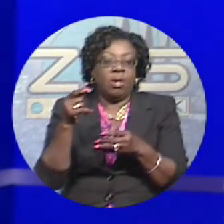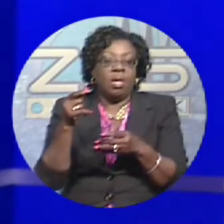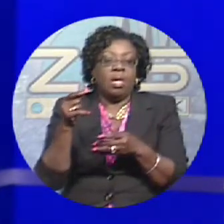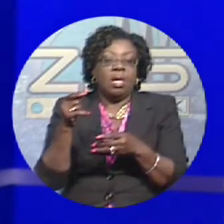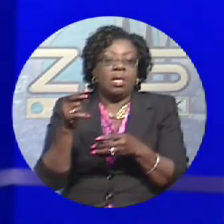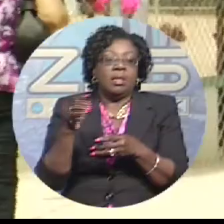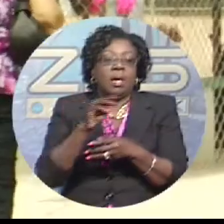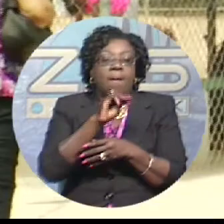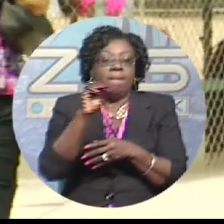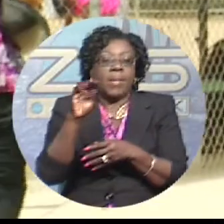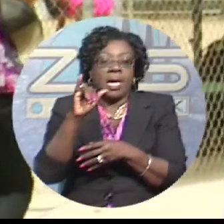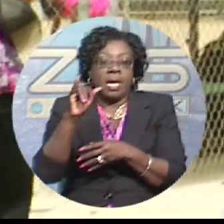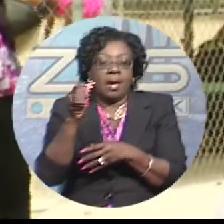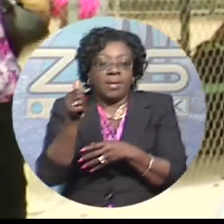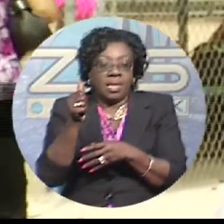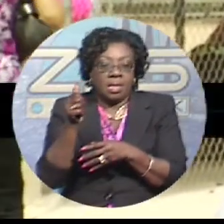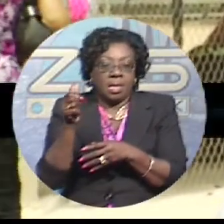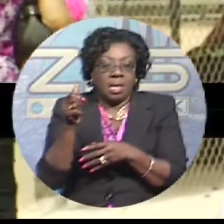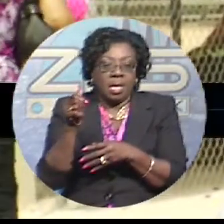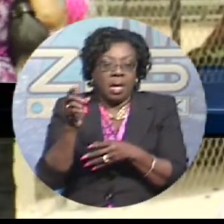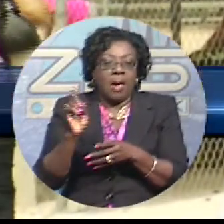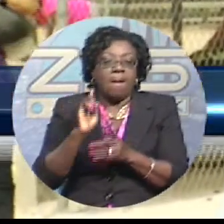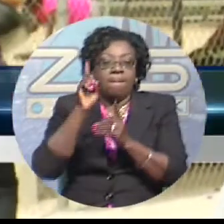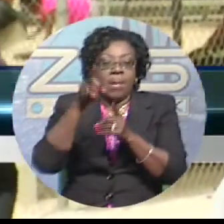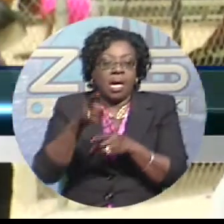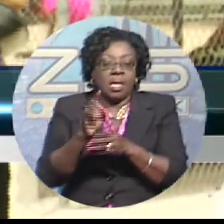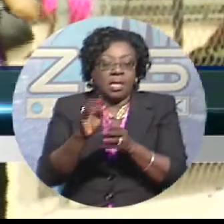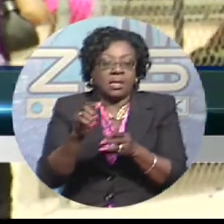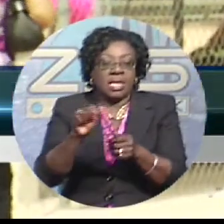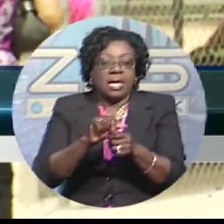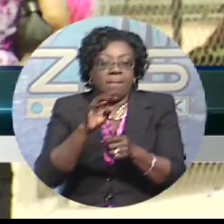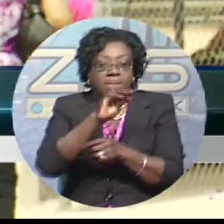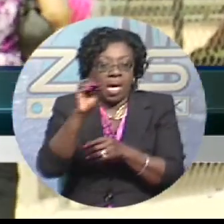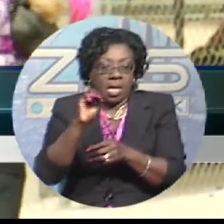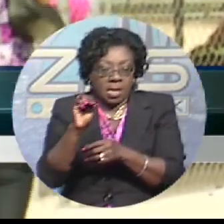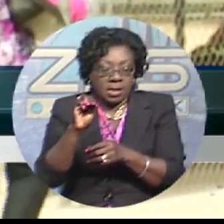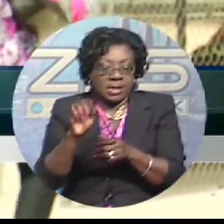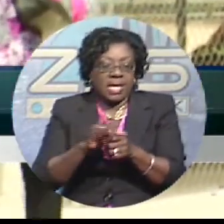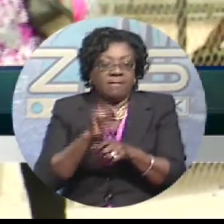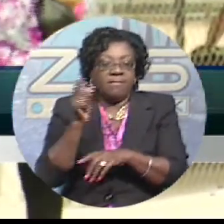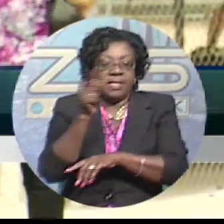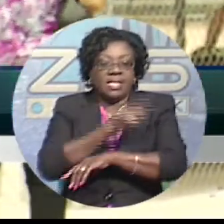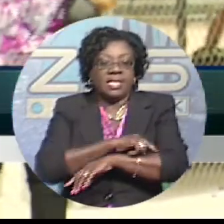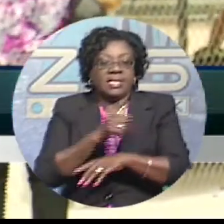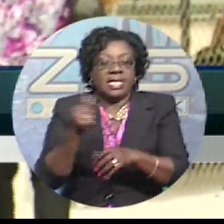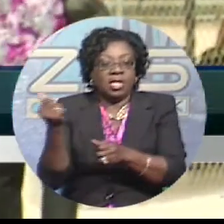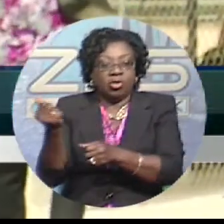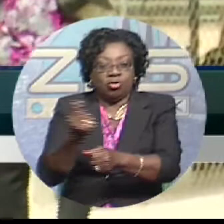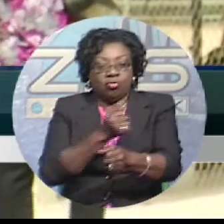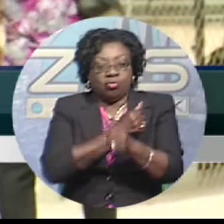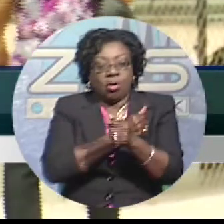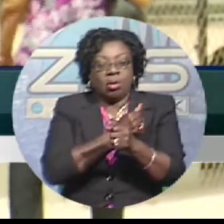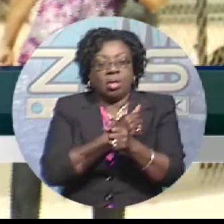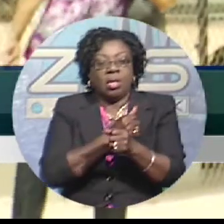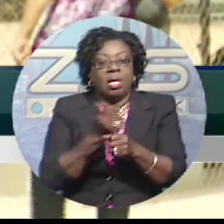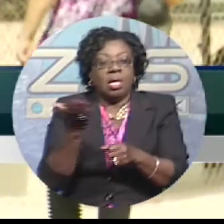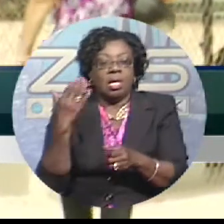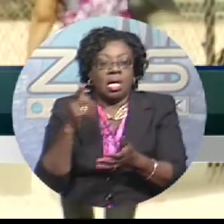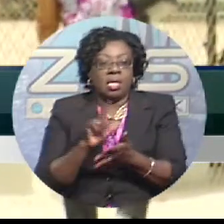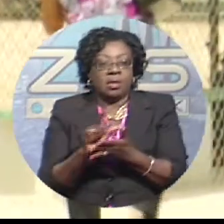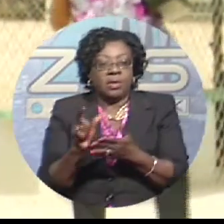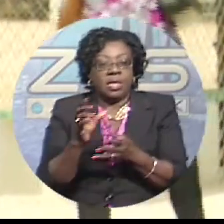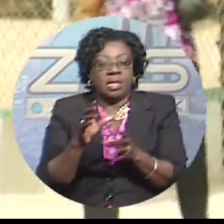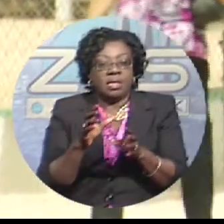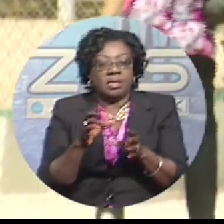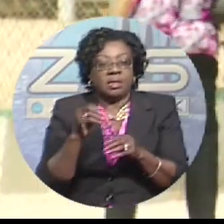far. He's every day getting stronger, hitting from the left side of the plate. Last week he hit